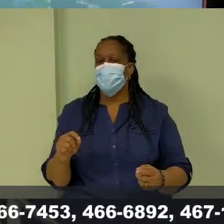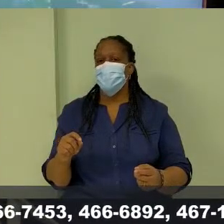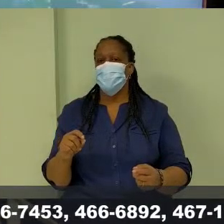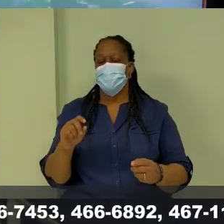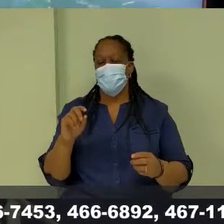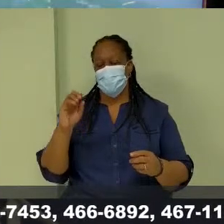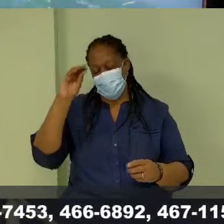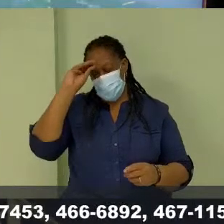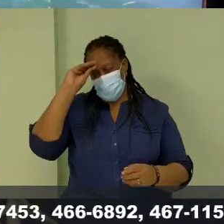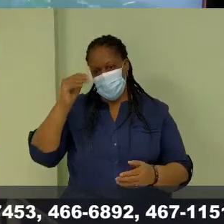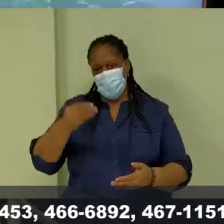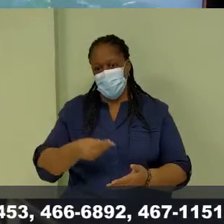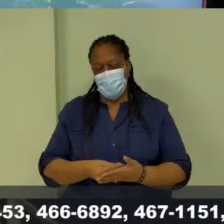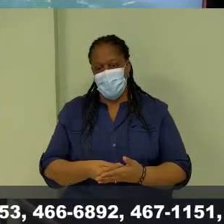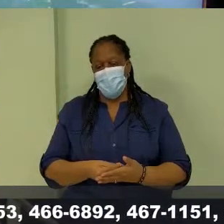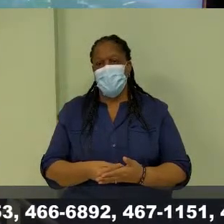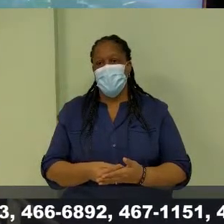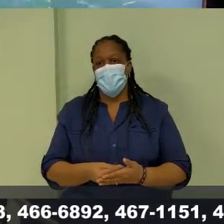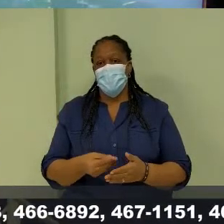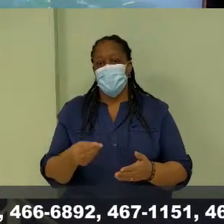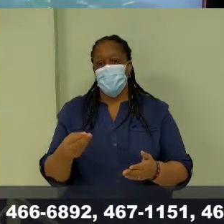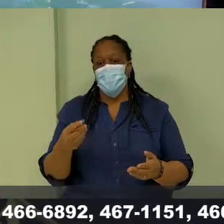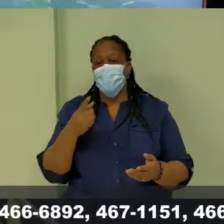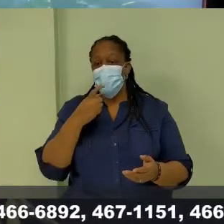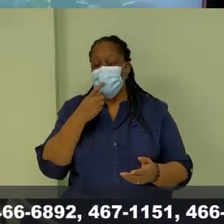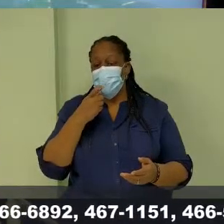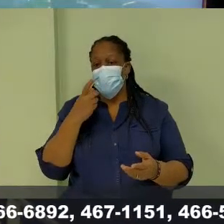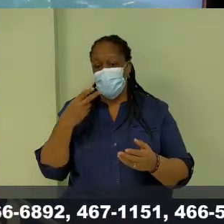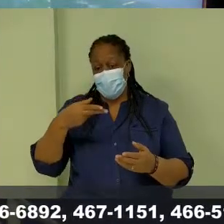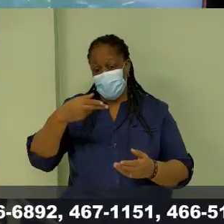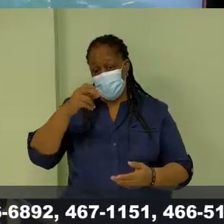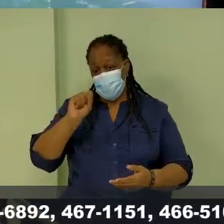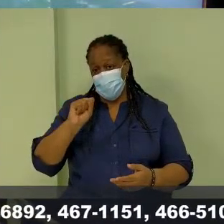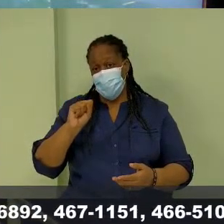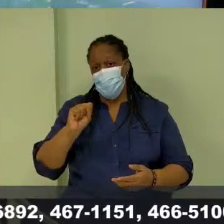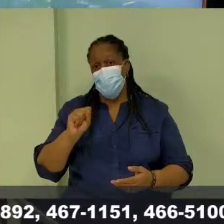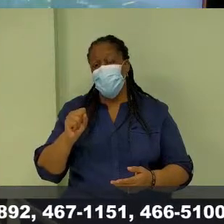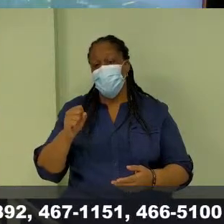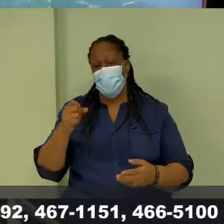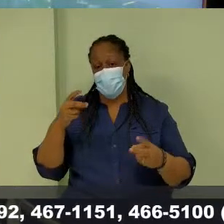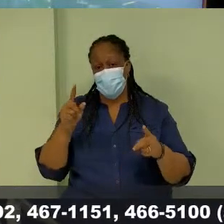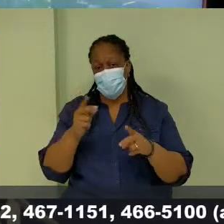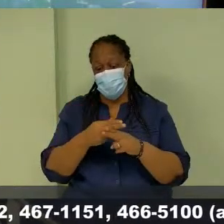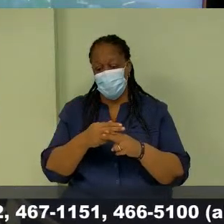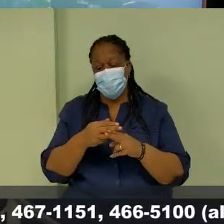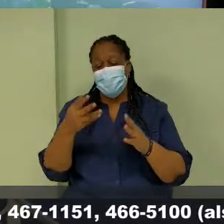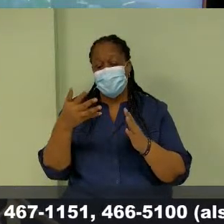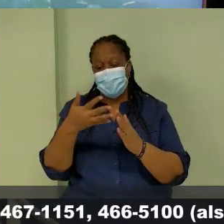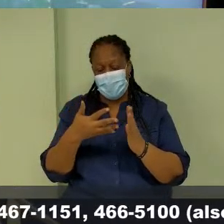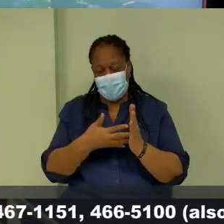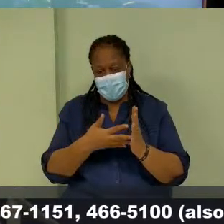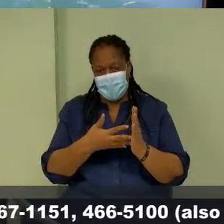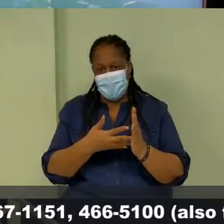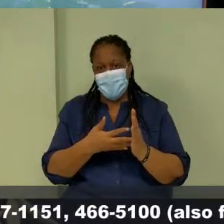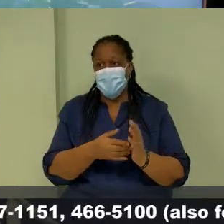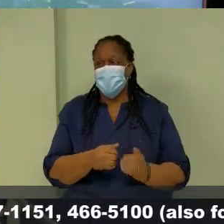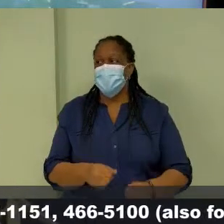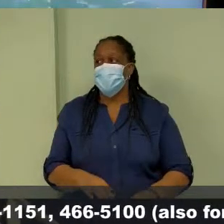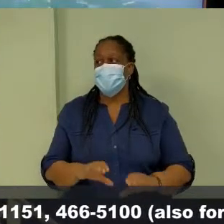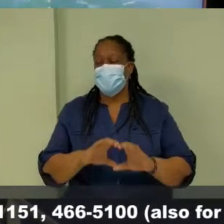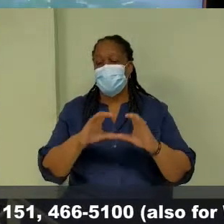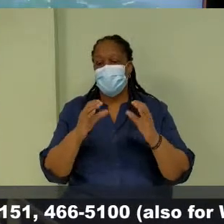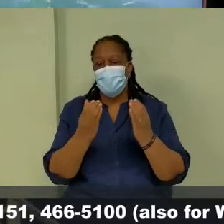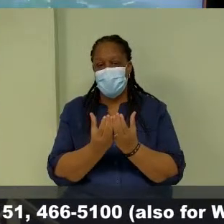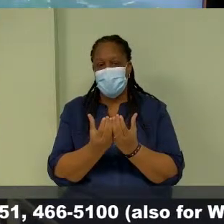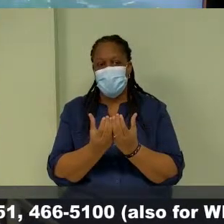student, shall be assessed and tested for COVID-19 and placed in quarantine. The classmates and teachers shall